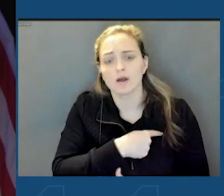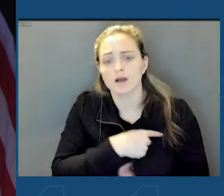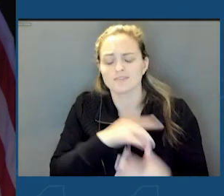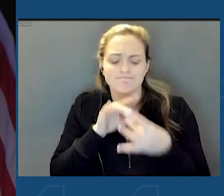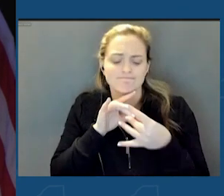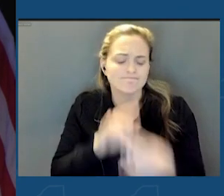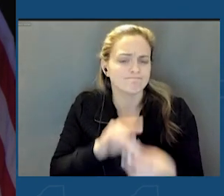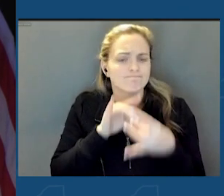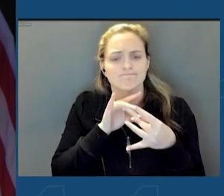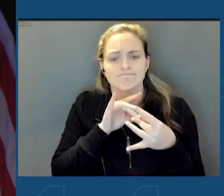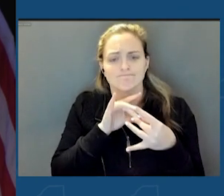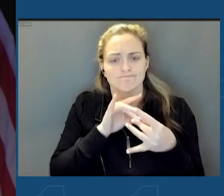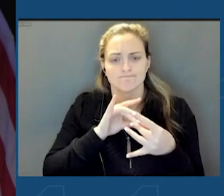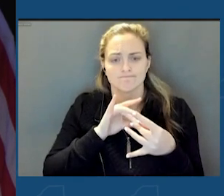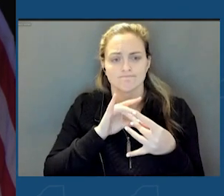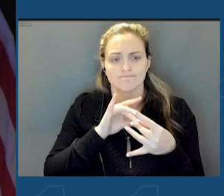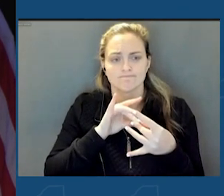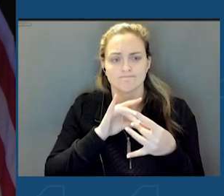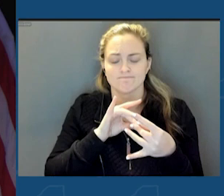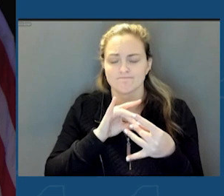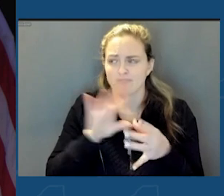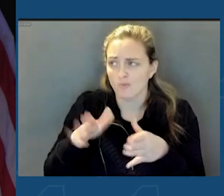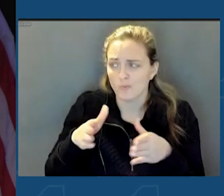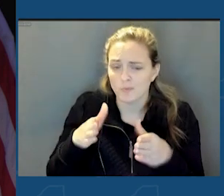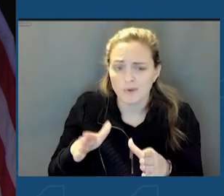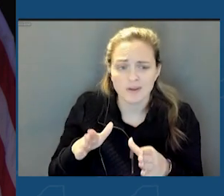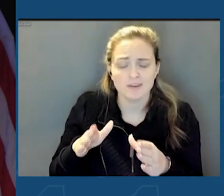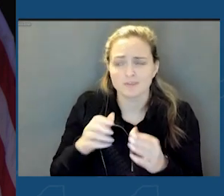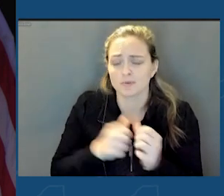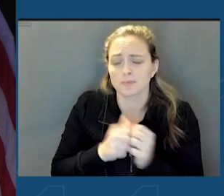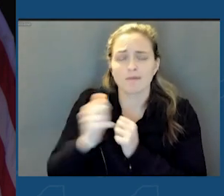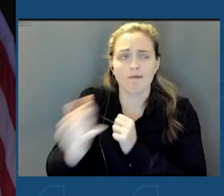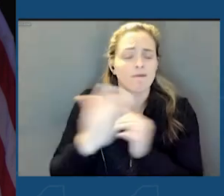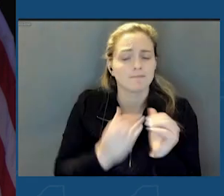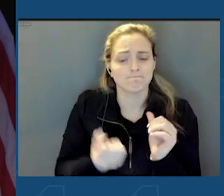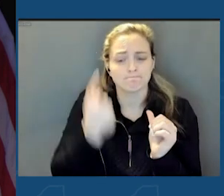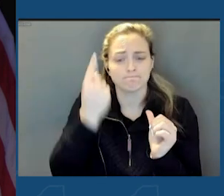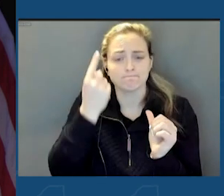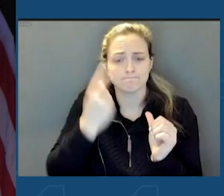boundless and whose ways are beyond our understanding,